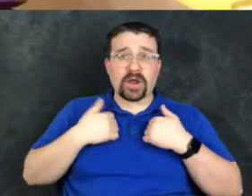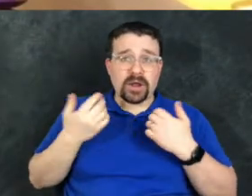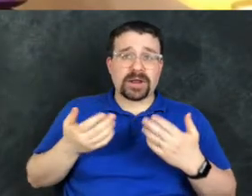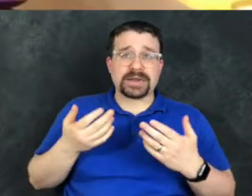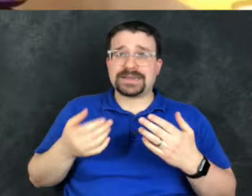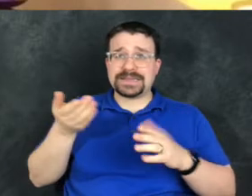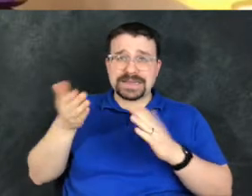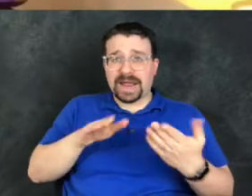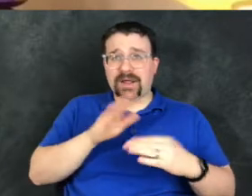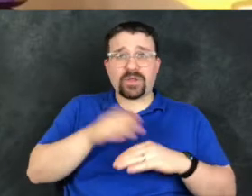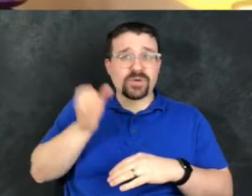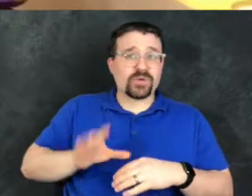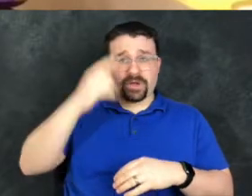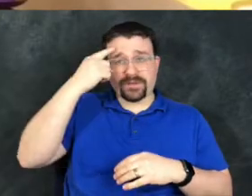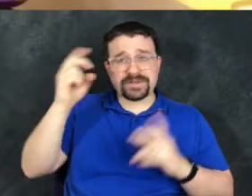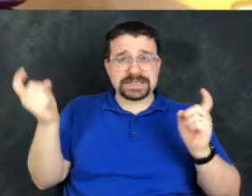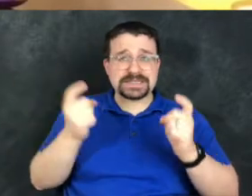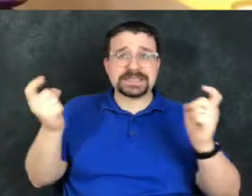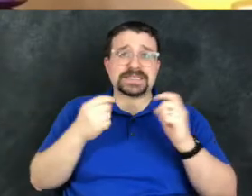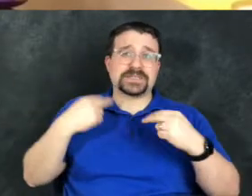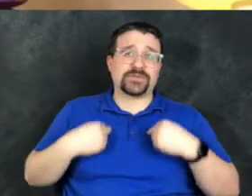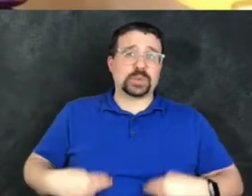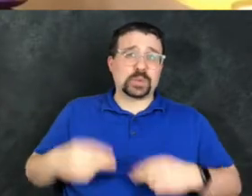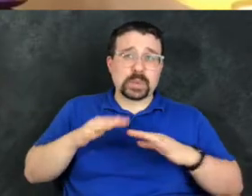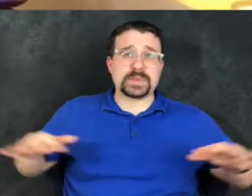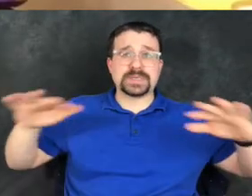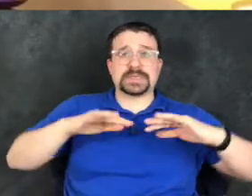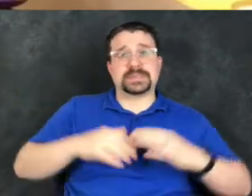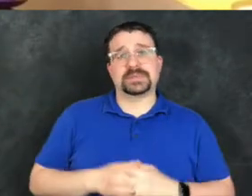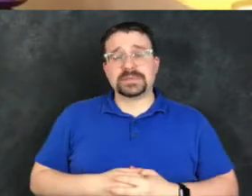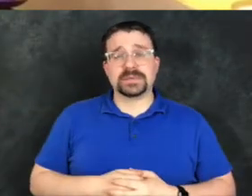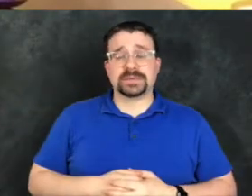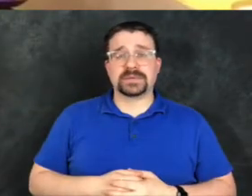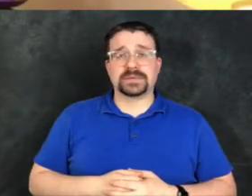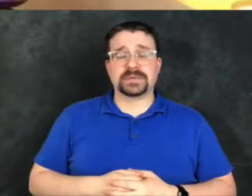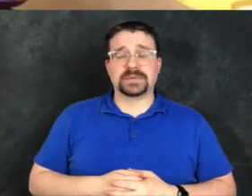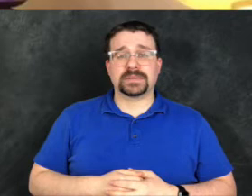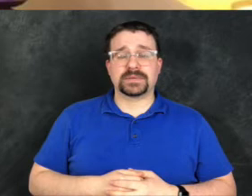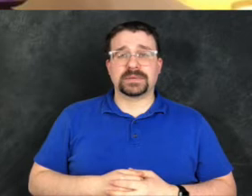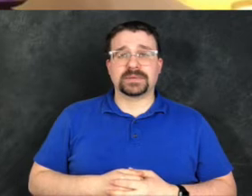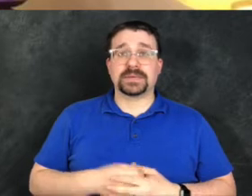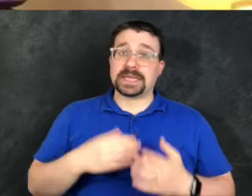and God incarnate, dying on the cross for the sins of humanity.